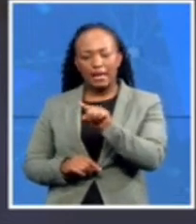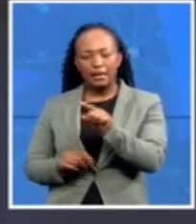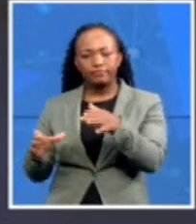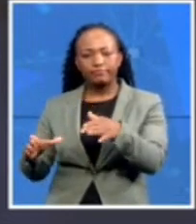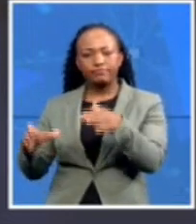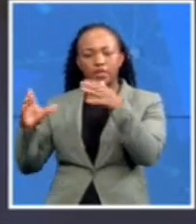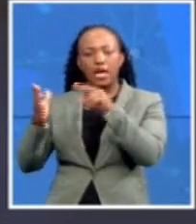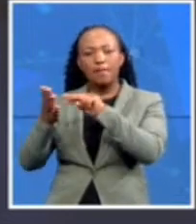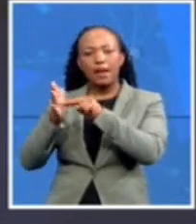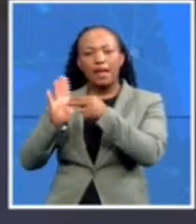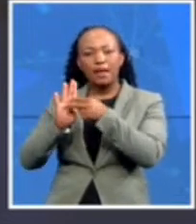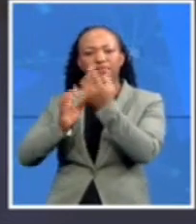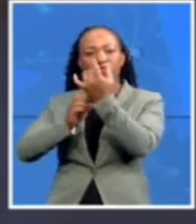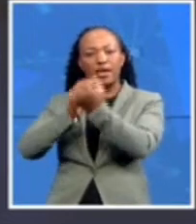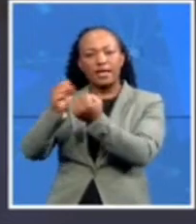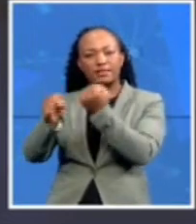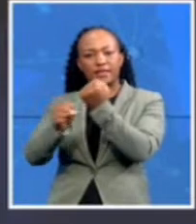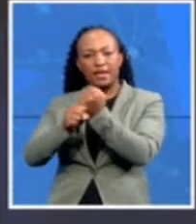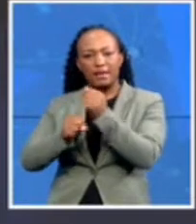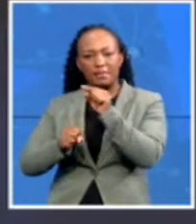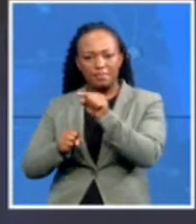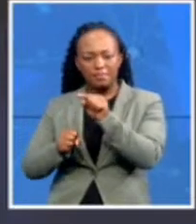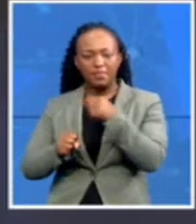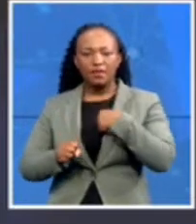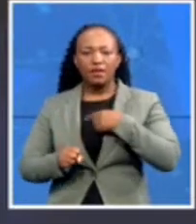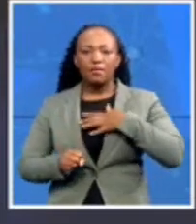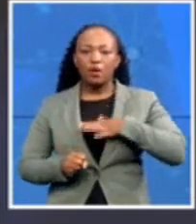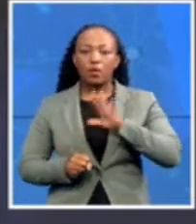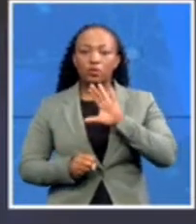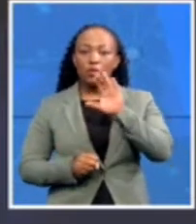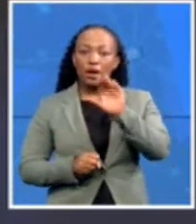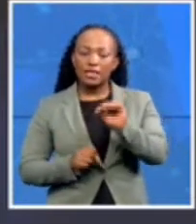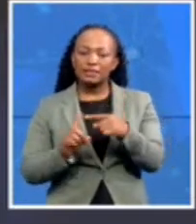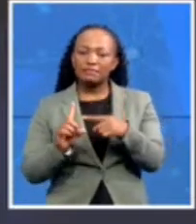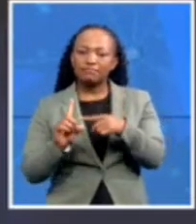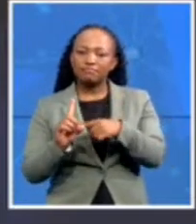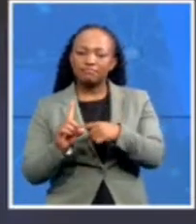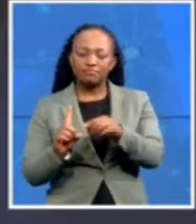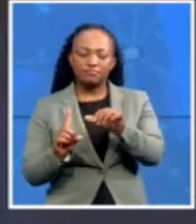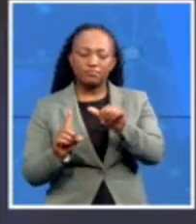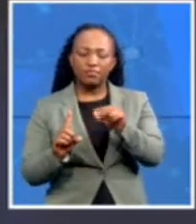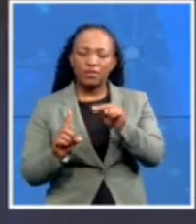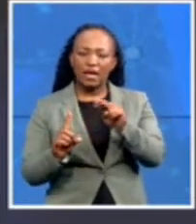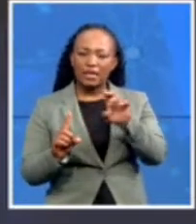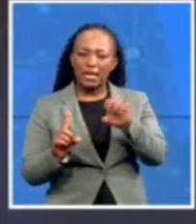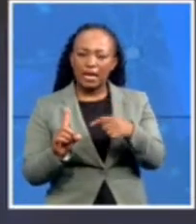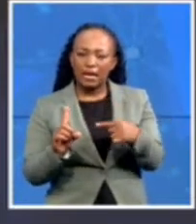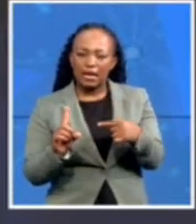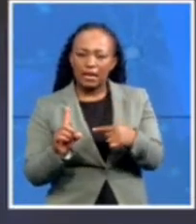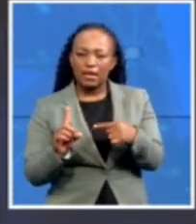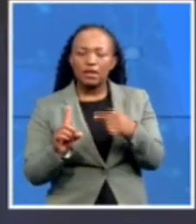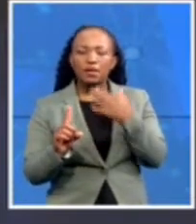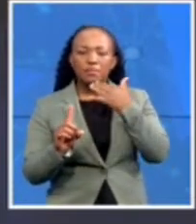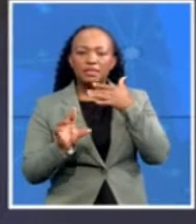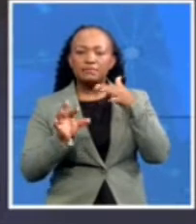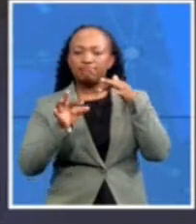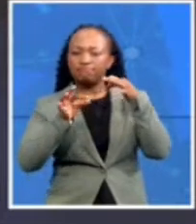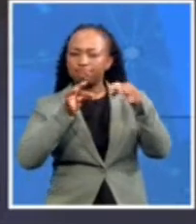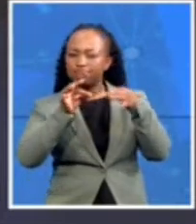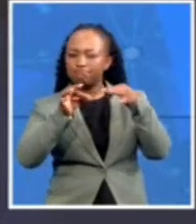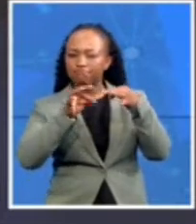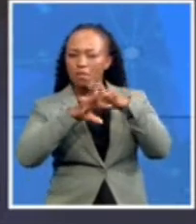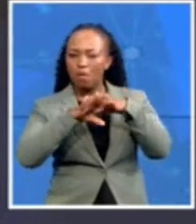ask Mr. Director to just, if you could elaborate on what some of those plans